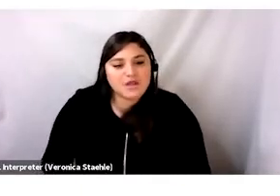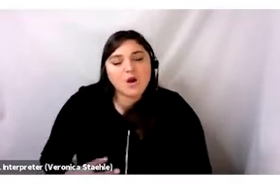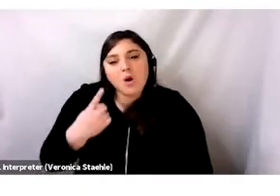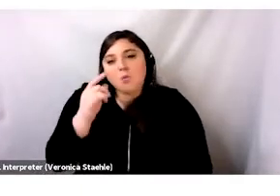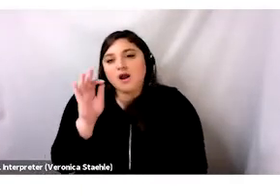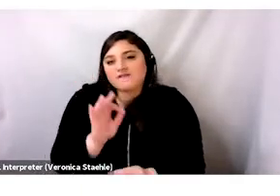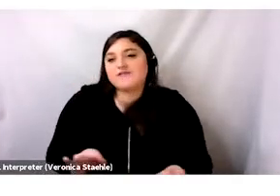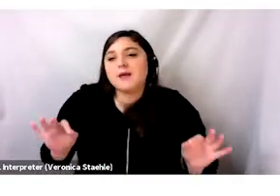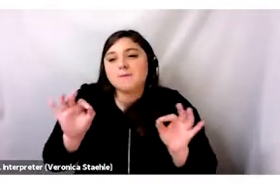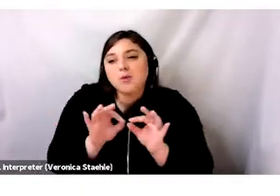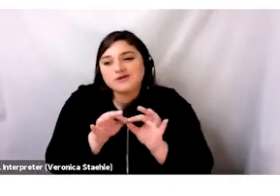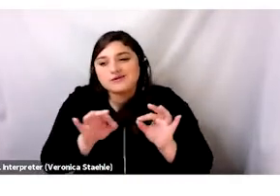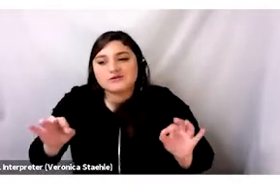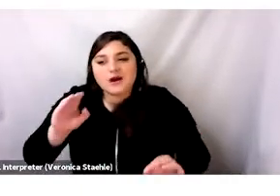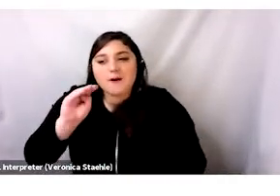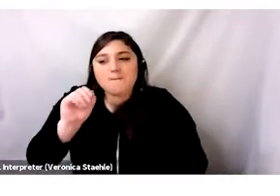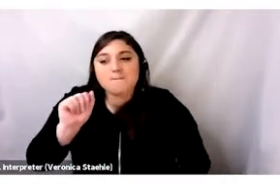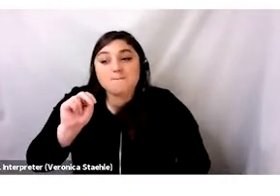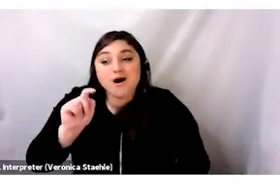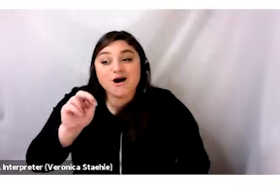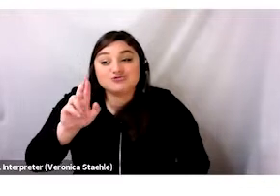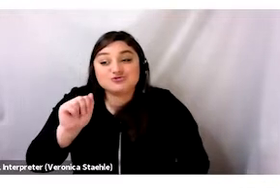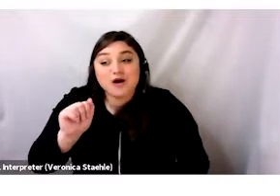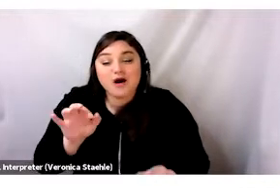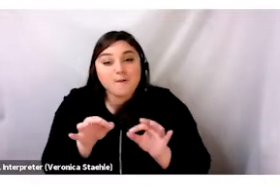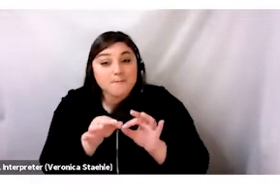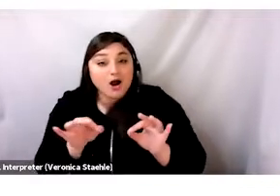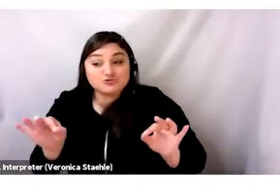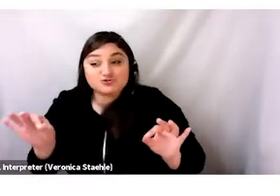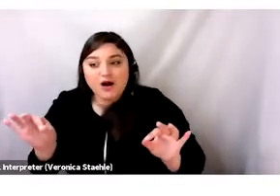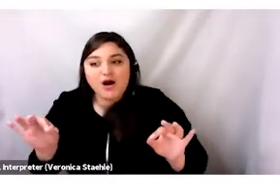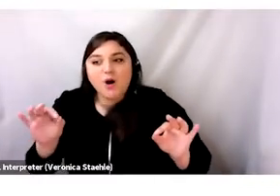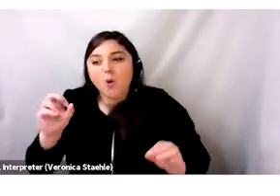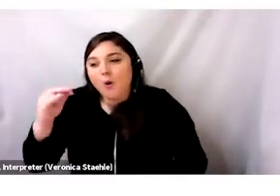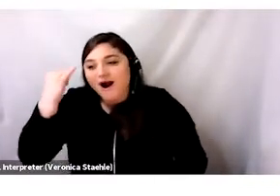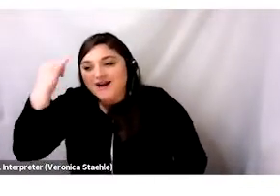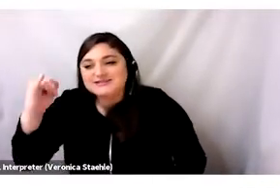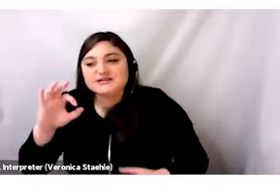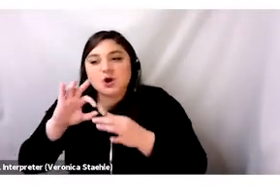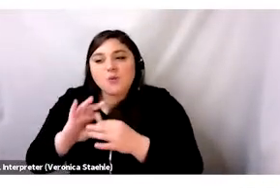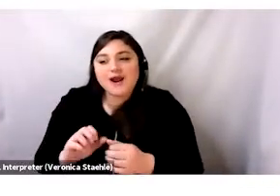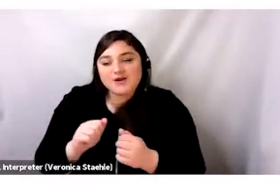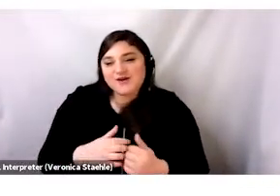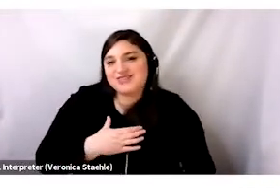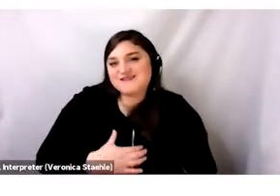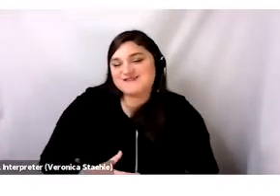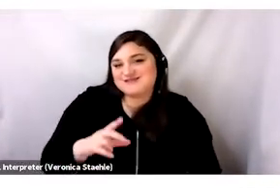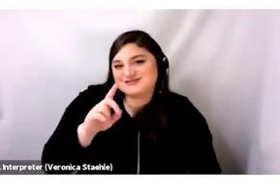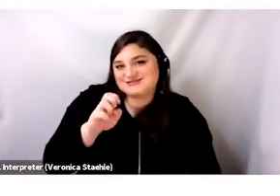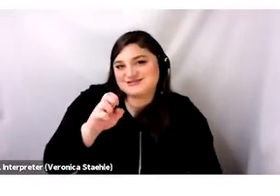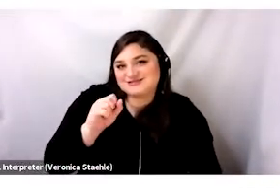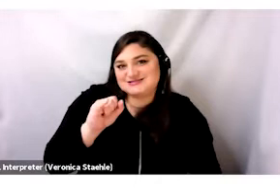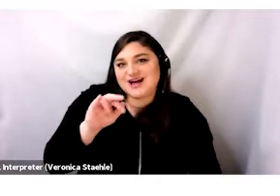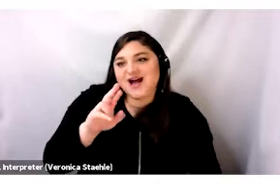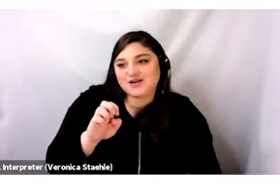core ideas of engaged Buddhism is the idea or the desire that the fruits of our spiritual